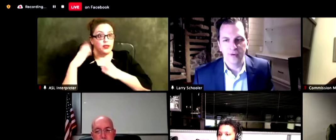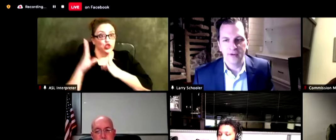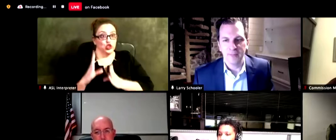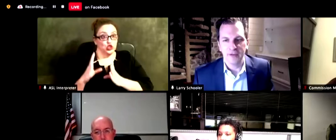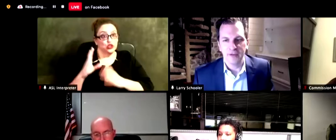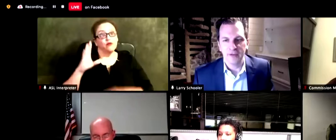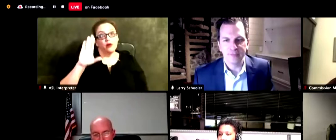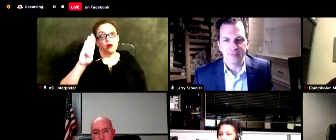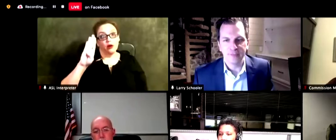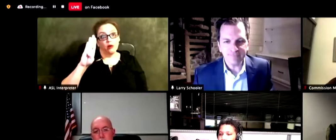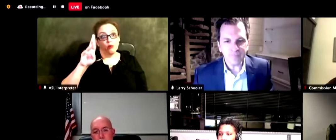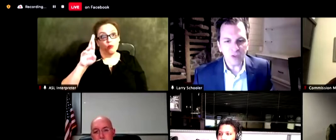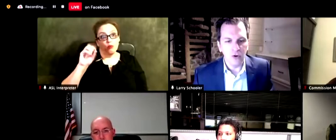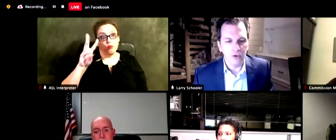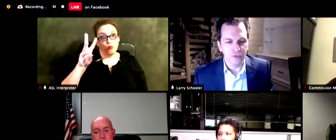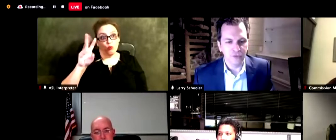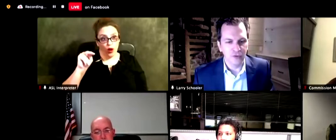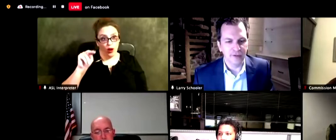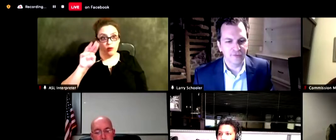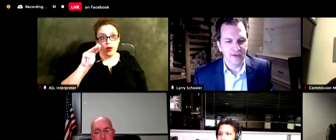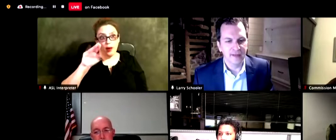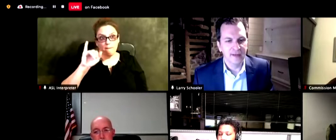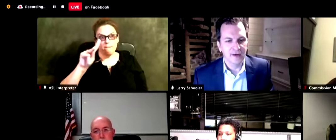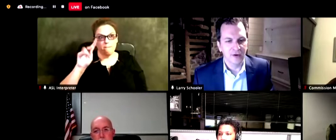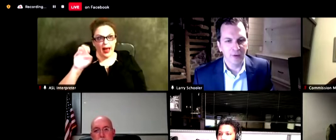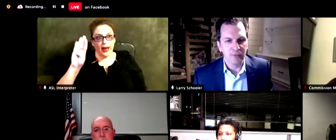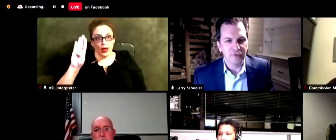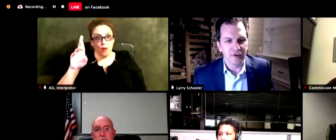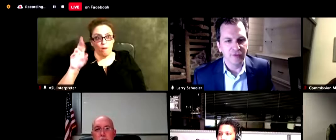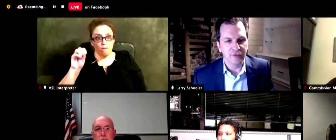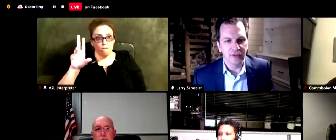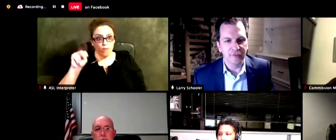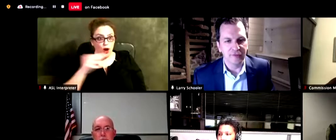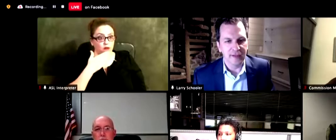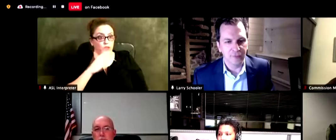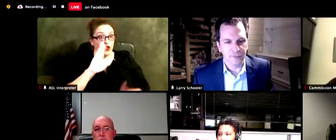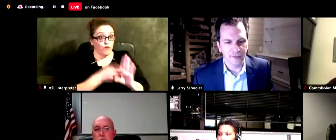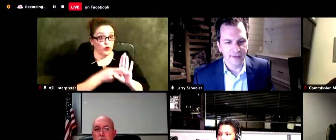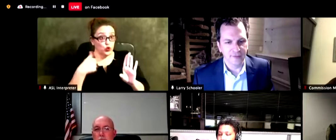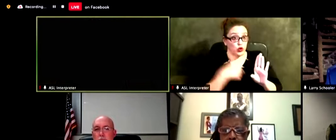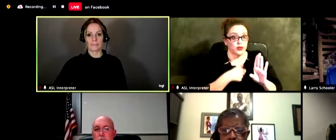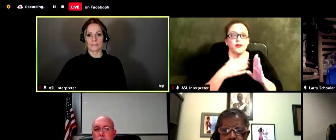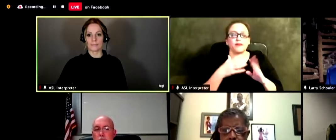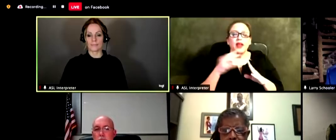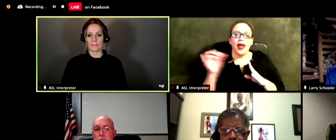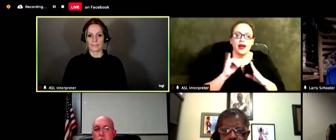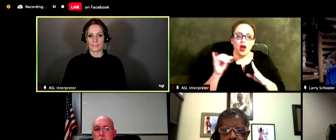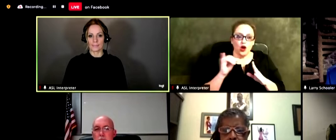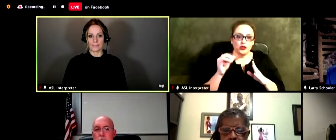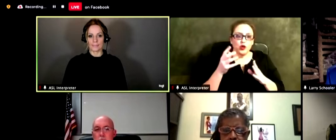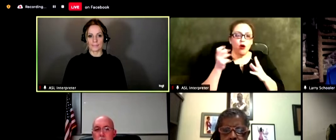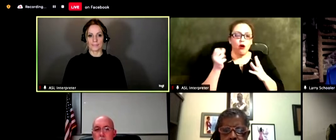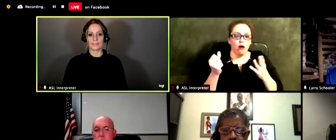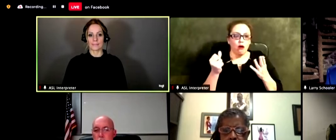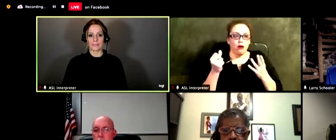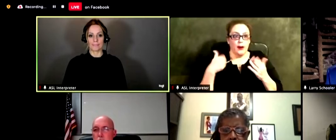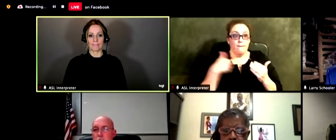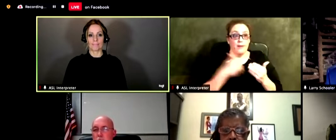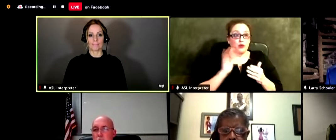for being with us. Also joining us tonight are members of the Salt Lake City Council. I can see Council Chair Amy